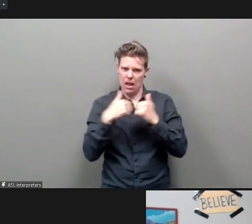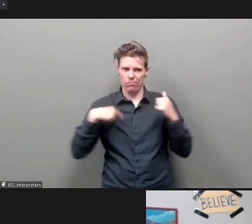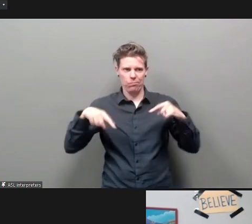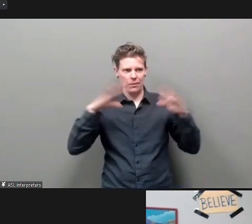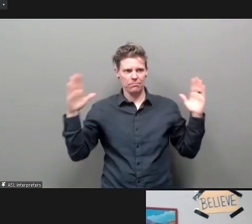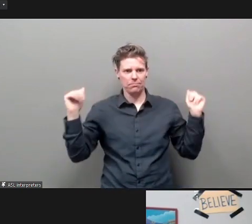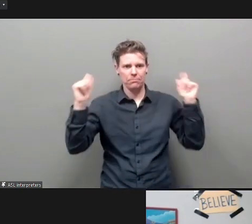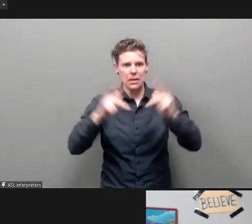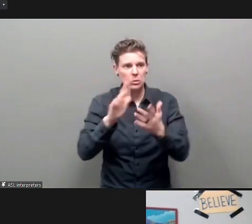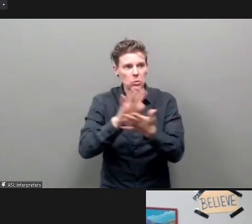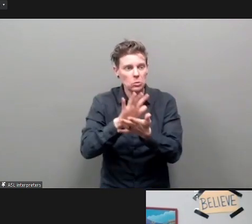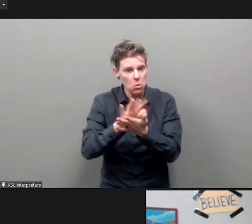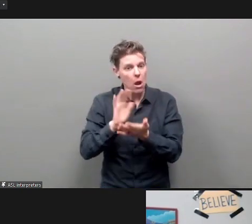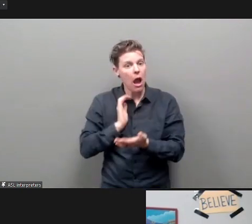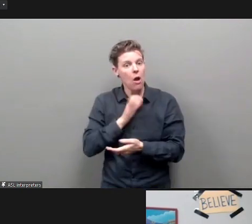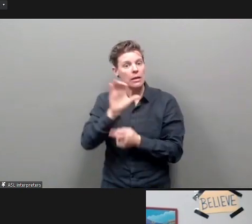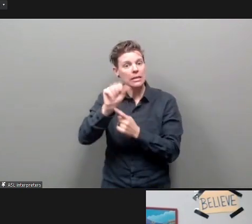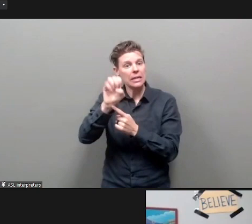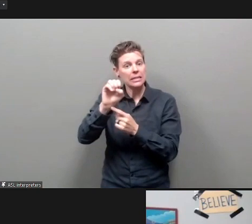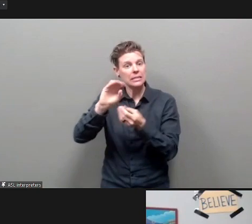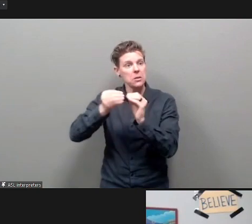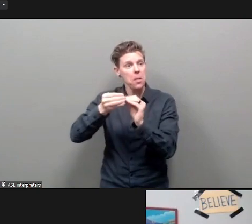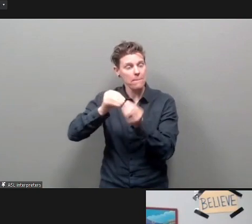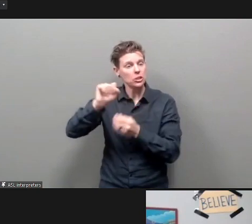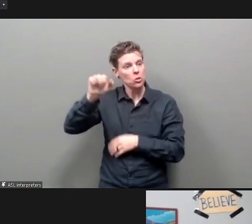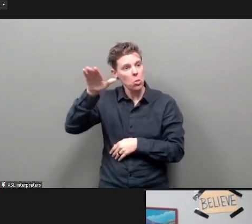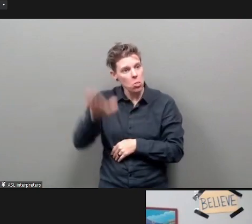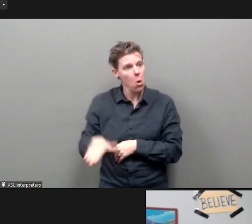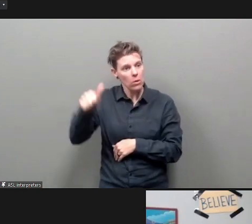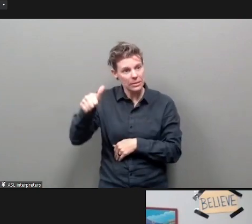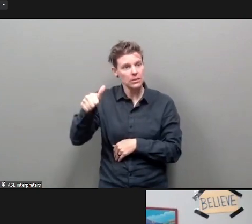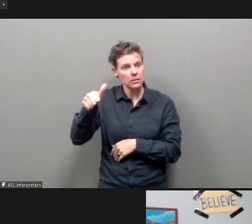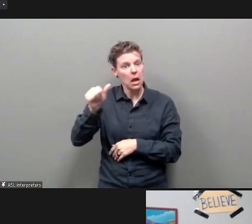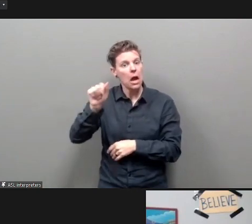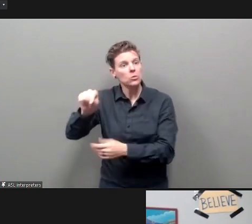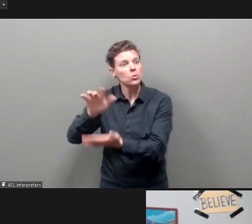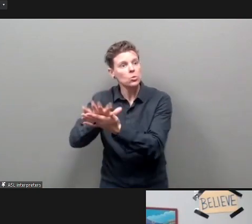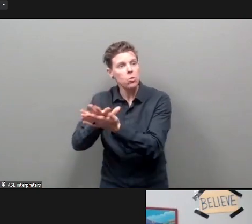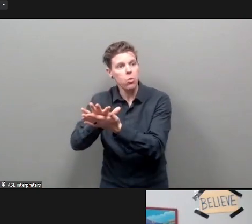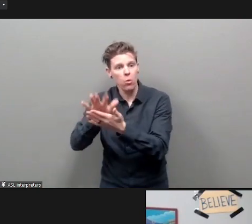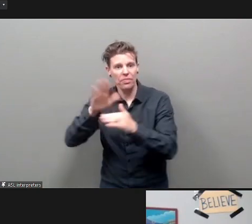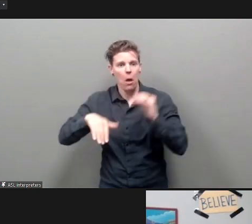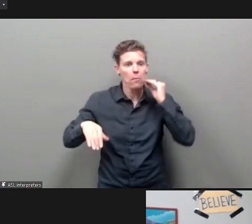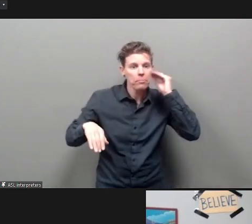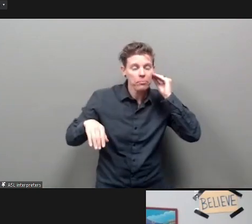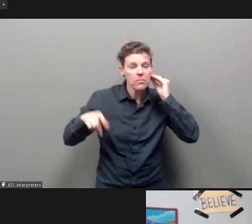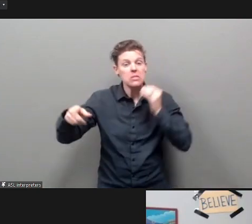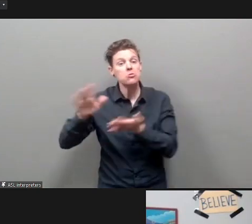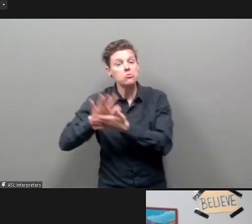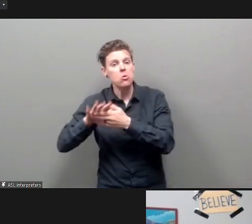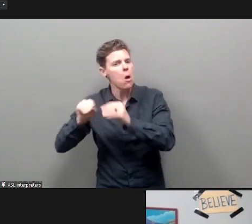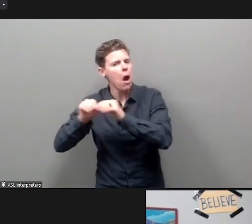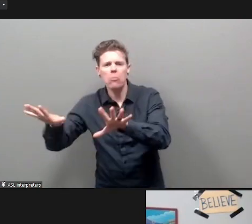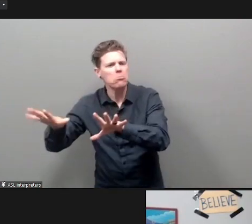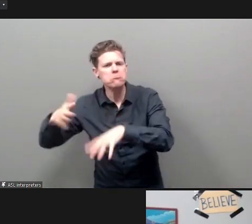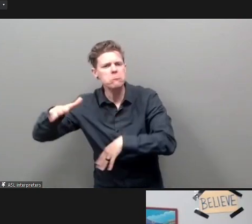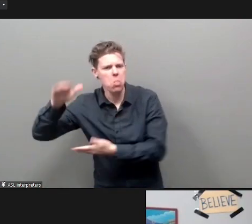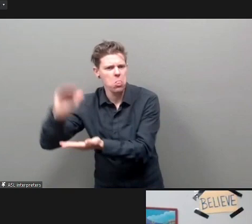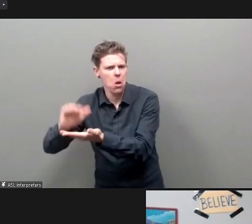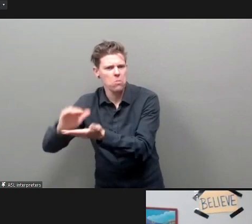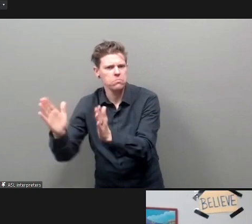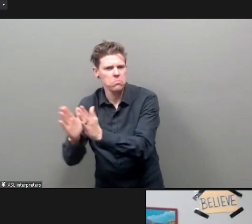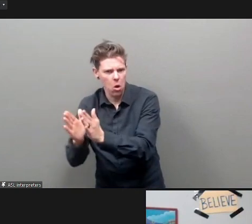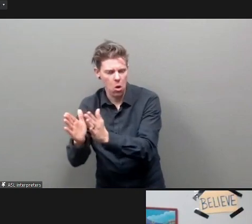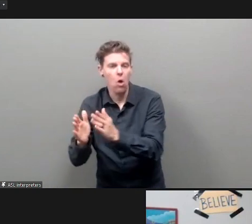in school than when they're at home. And we think that's because it's an environment where you have to wear a mask, you have to keep